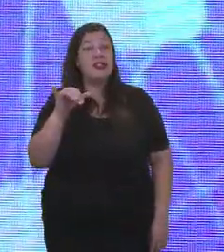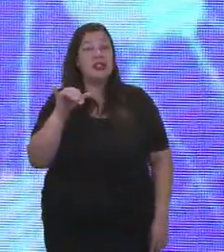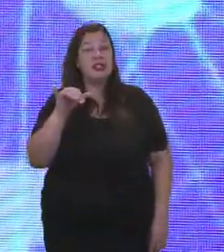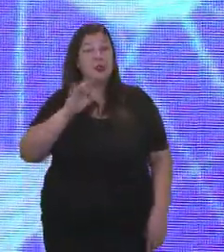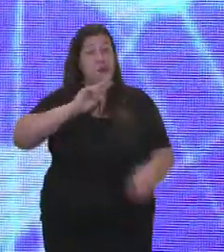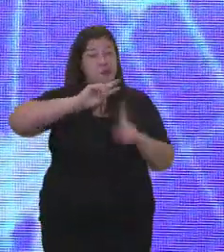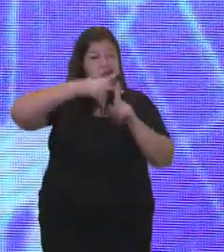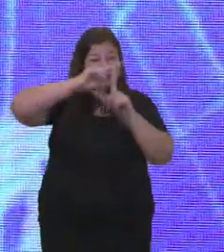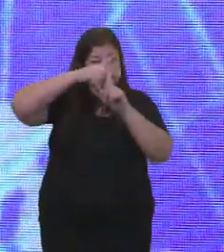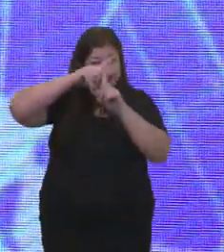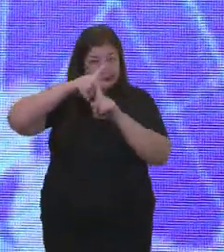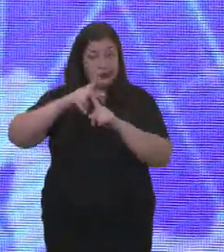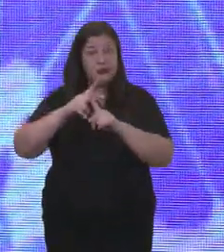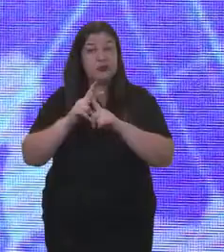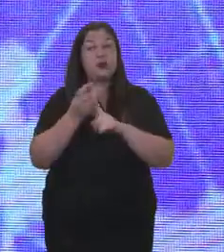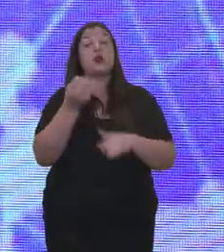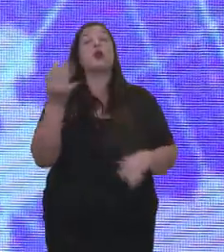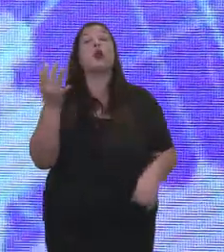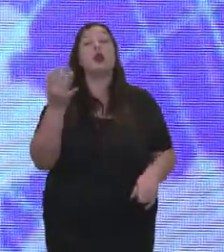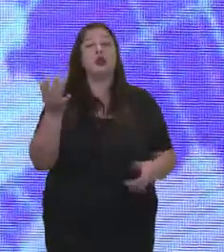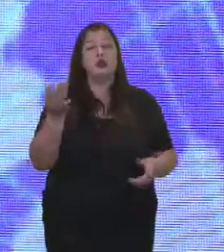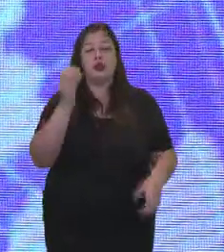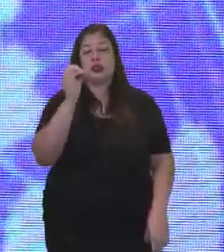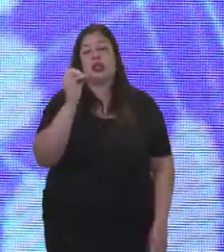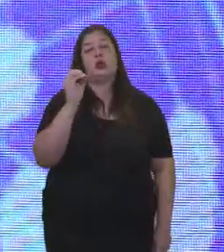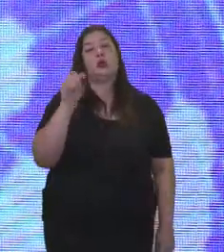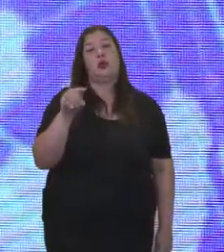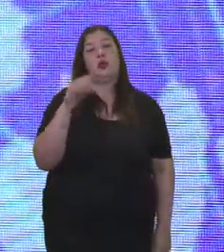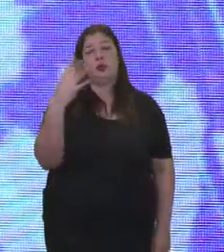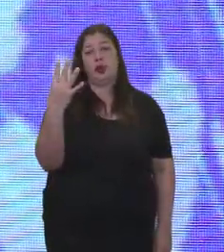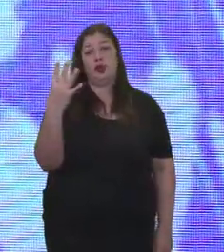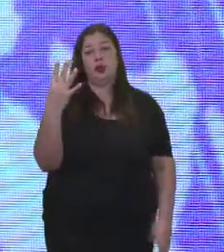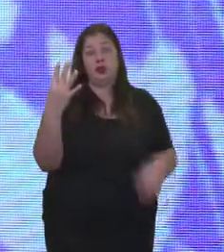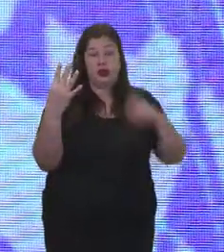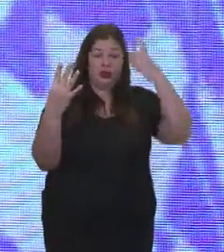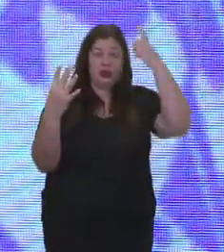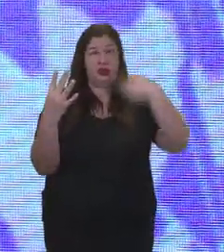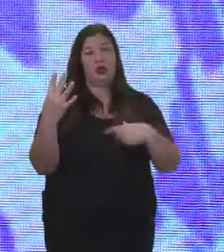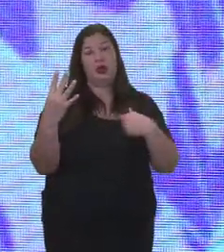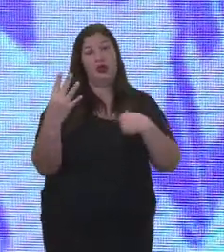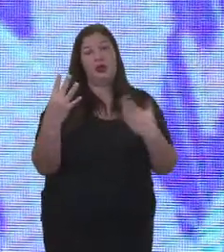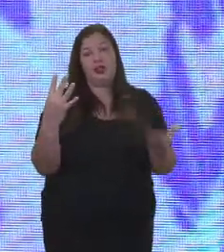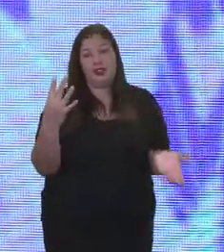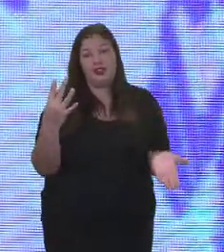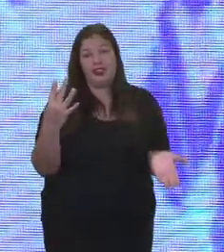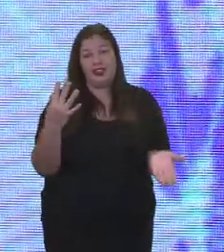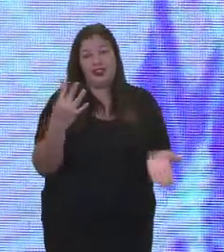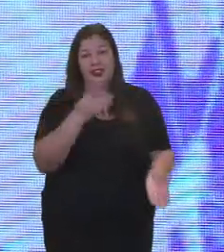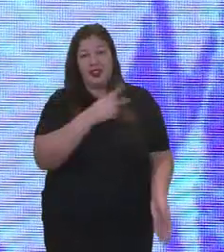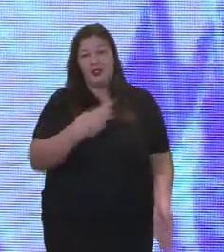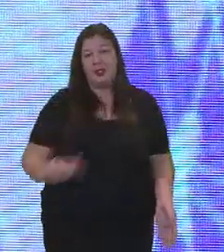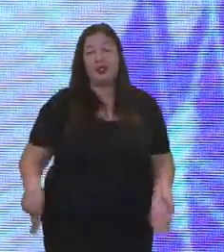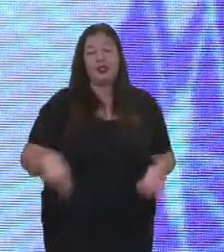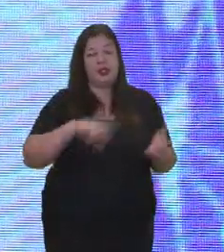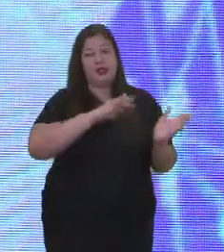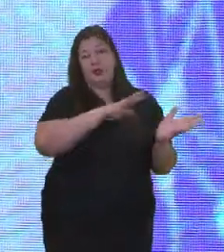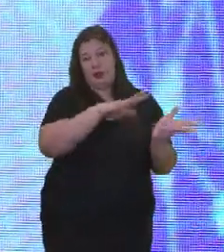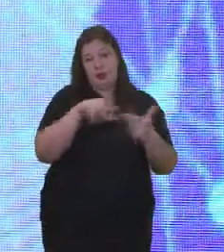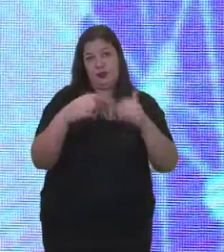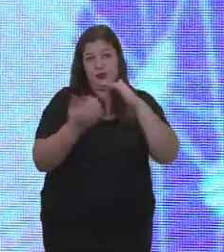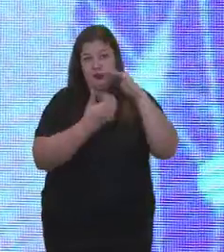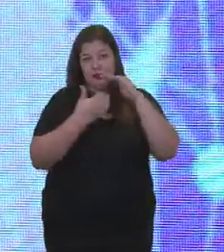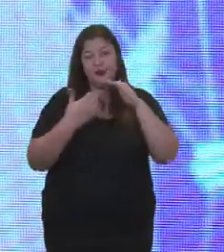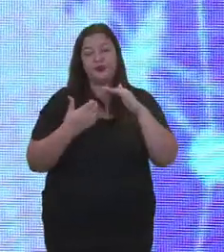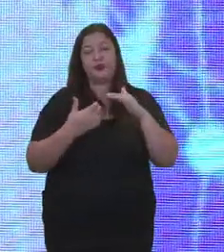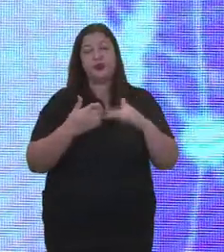at the plurality. There was 0.4. That was my person, myself. I was a CEO